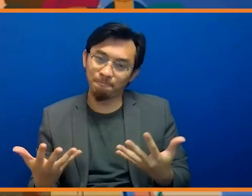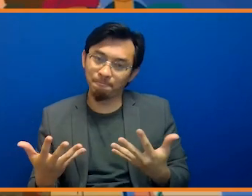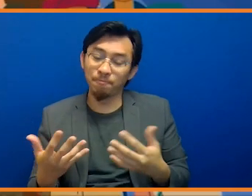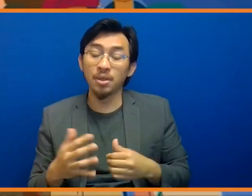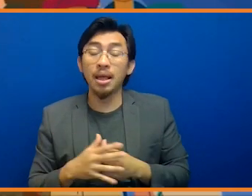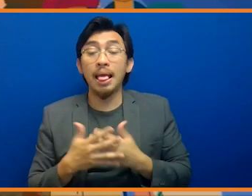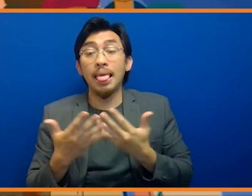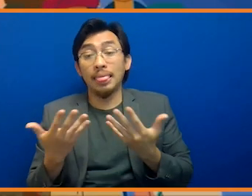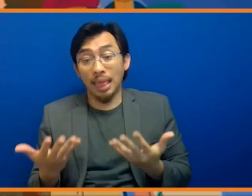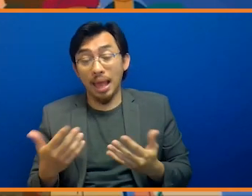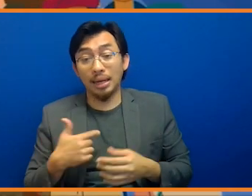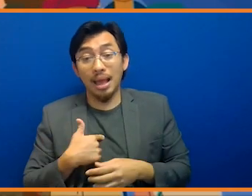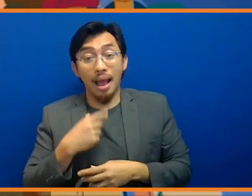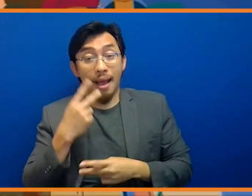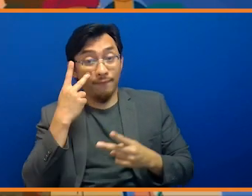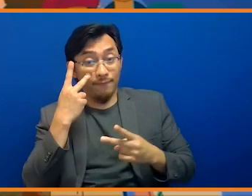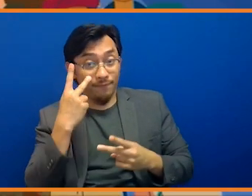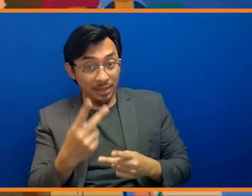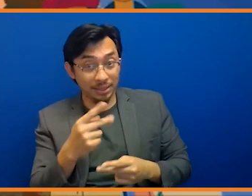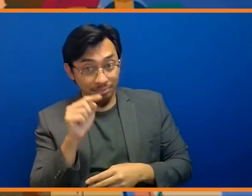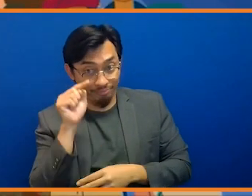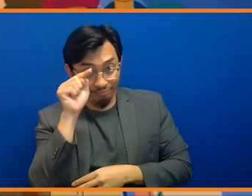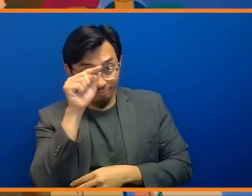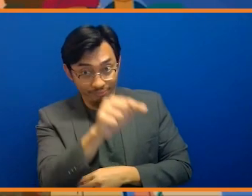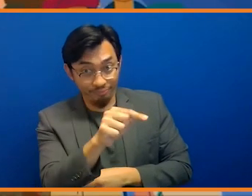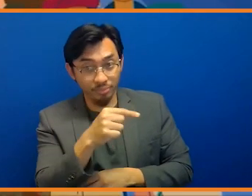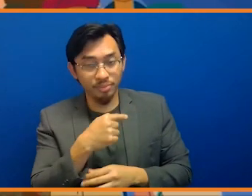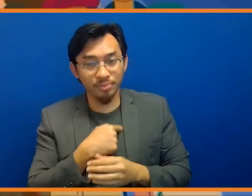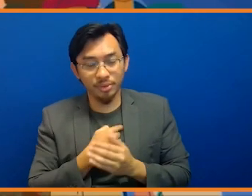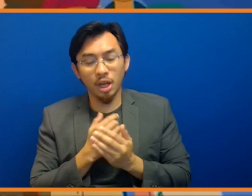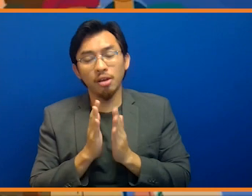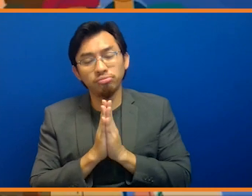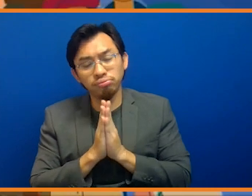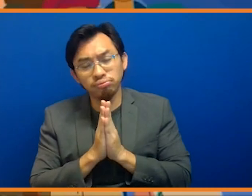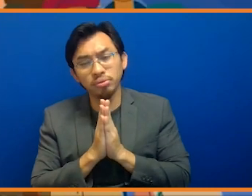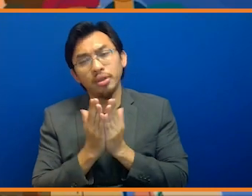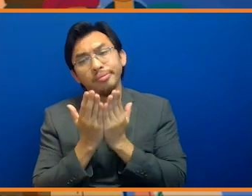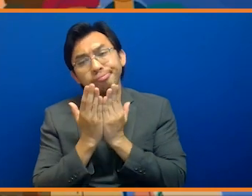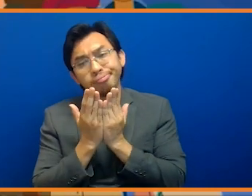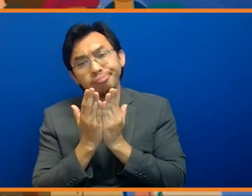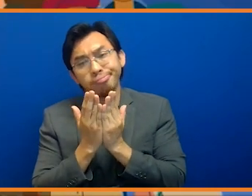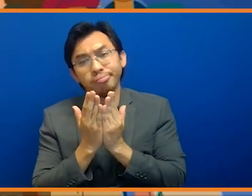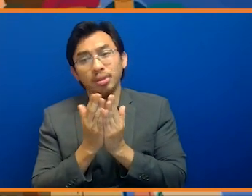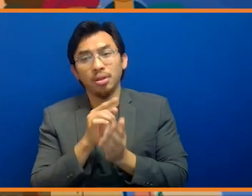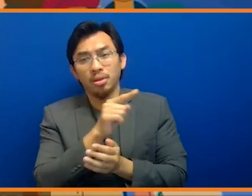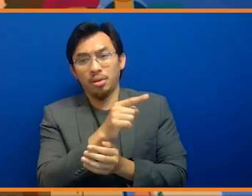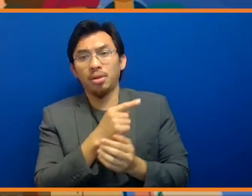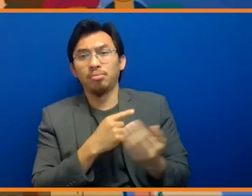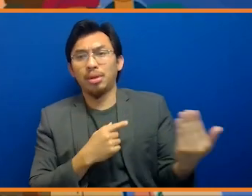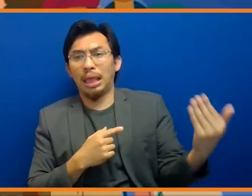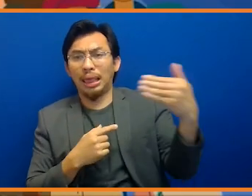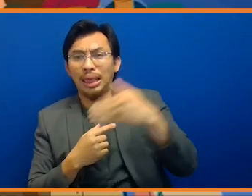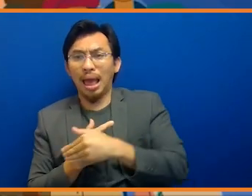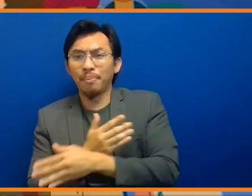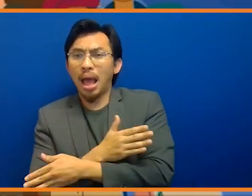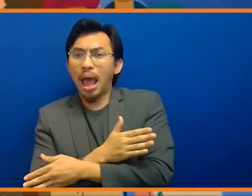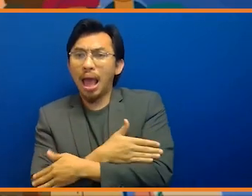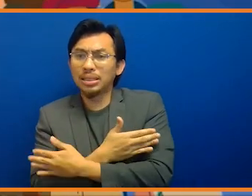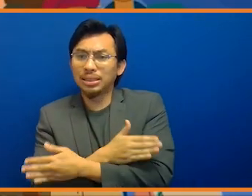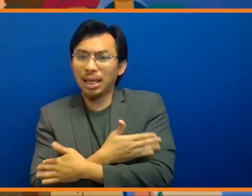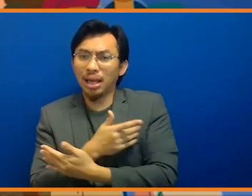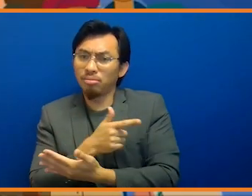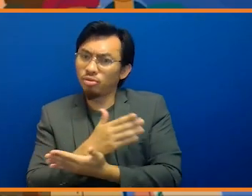Then I visited there and I make praying dua because he came to Aceh to